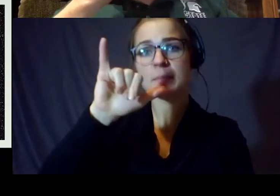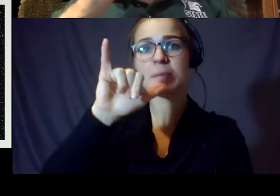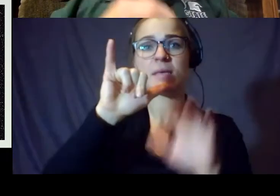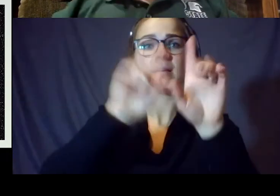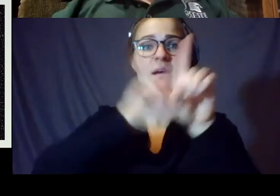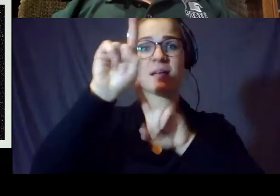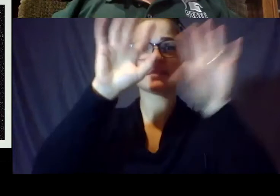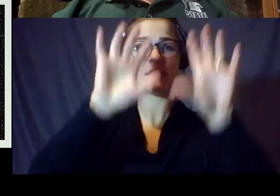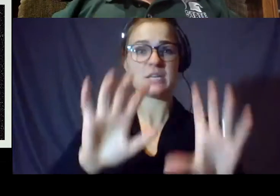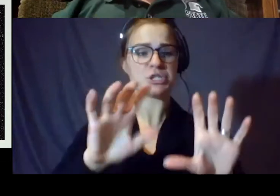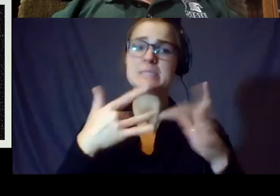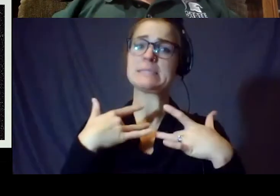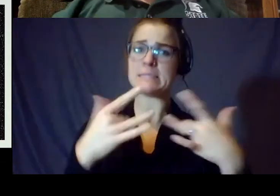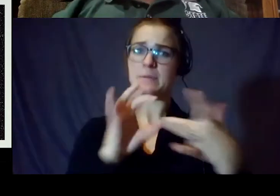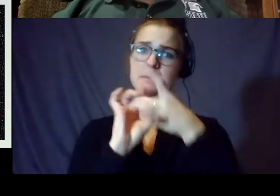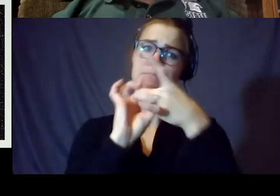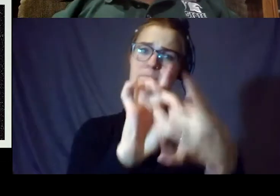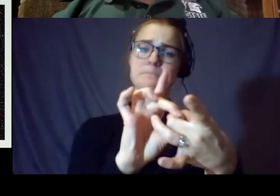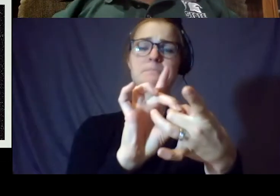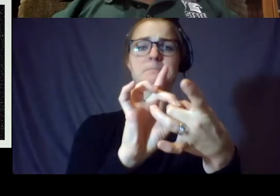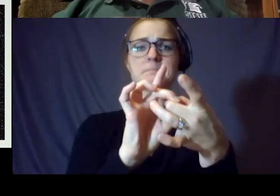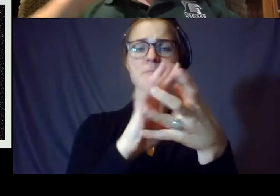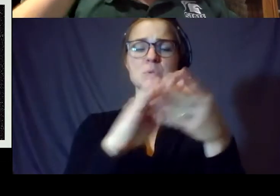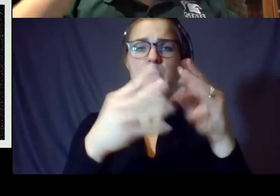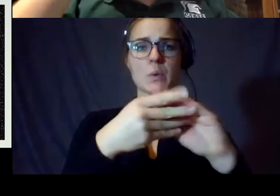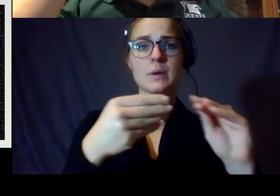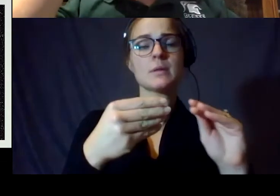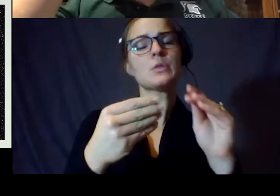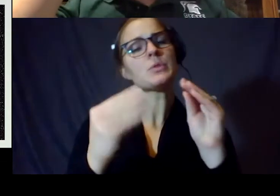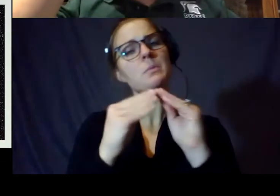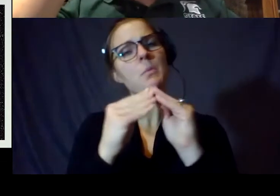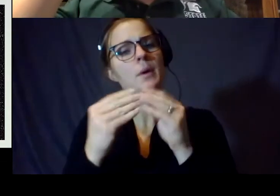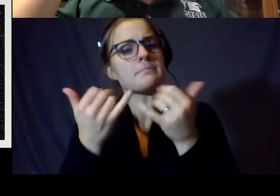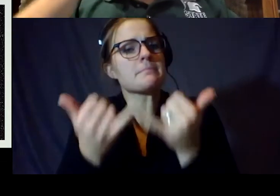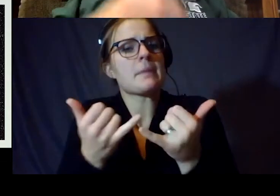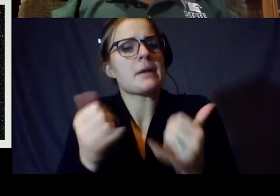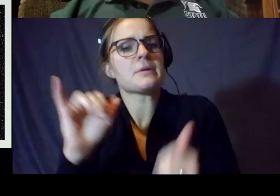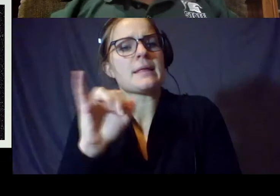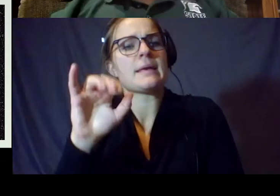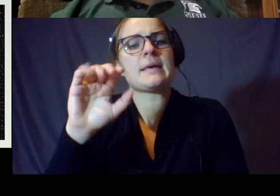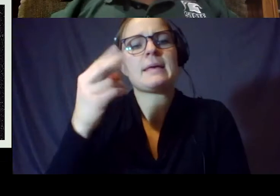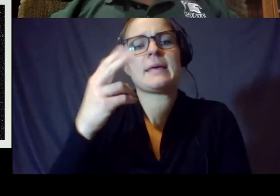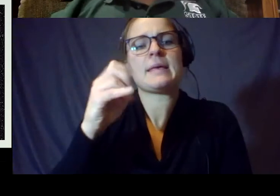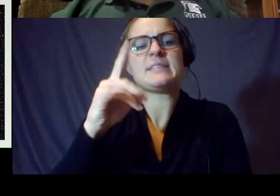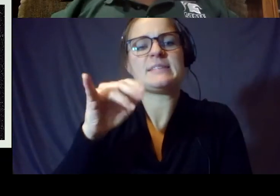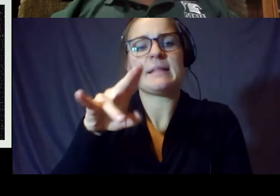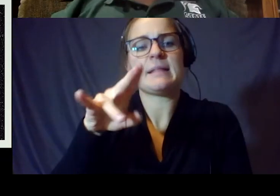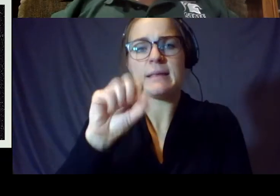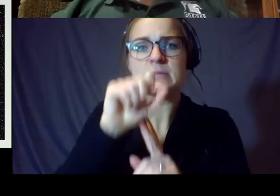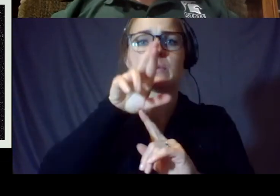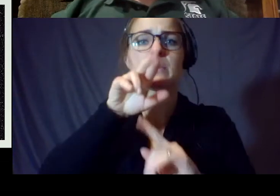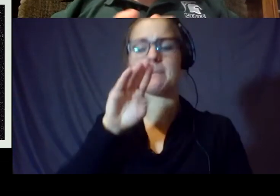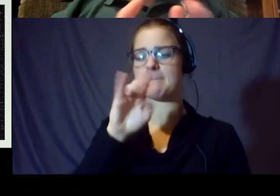it. The more modern ones, like the ones that Hevelius put in, or Bayer's constellations,